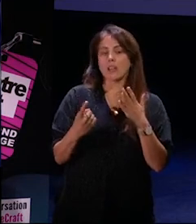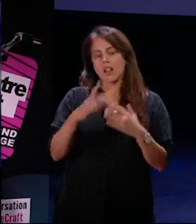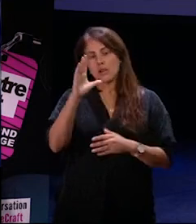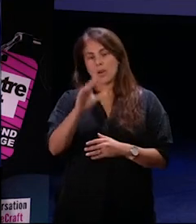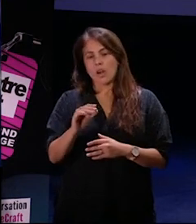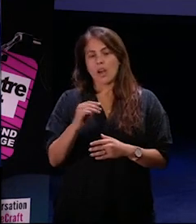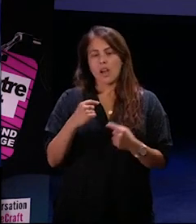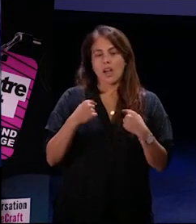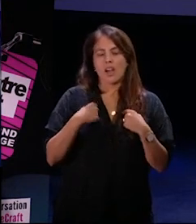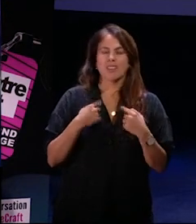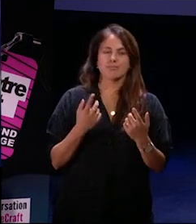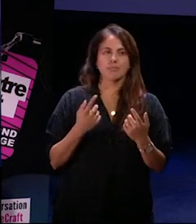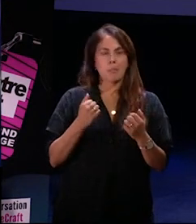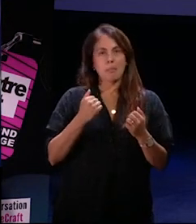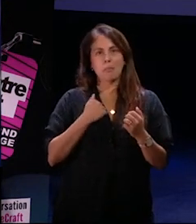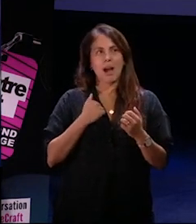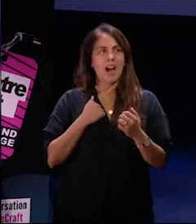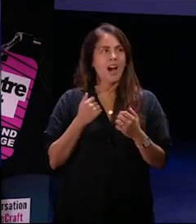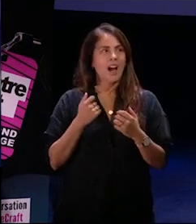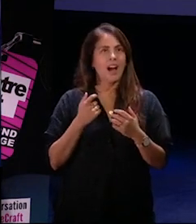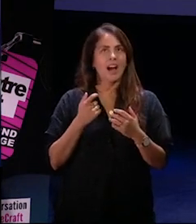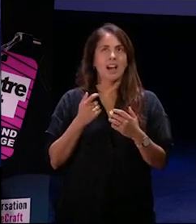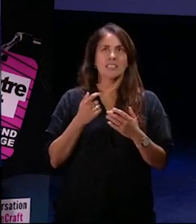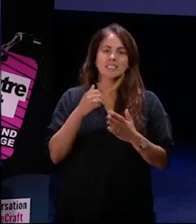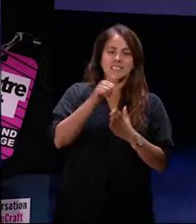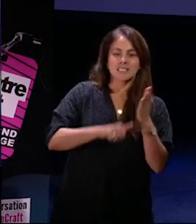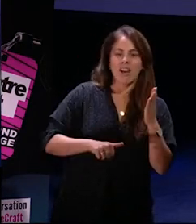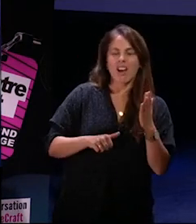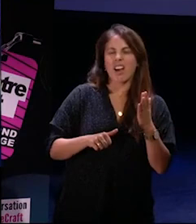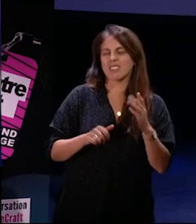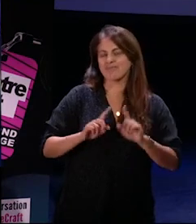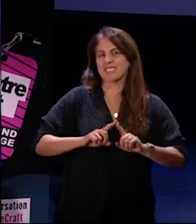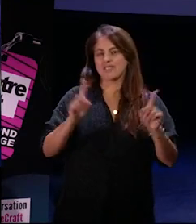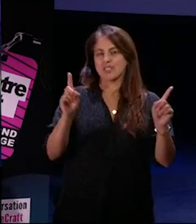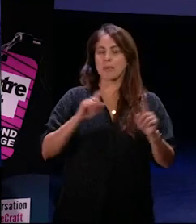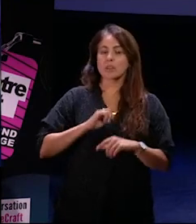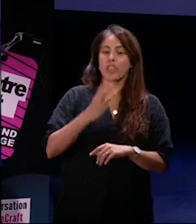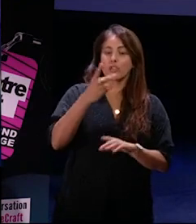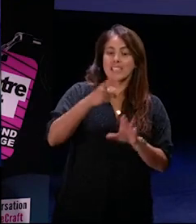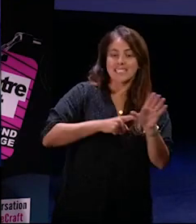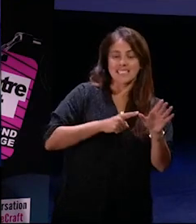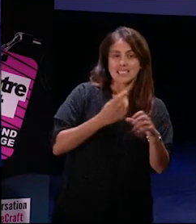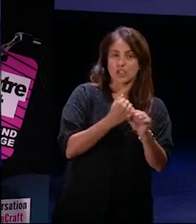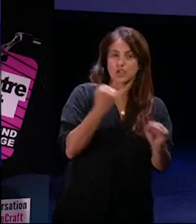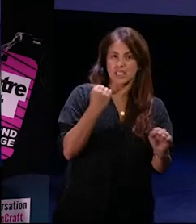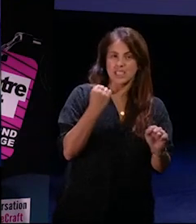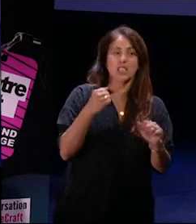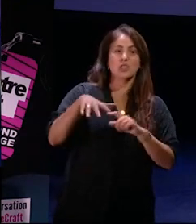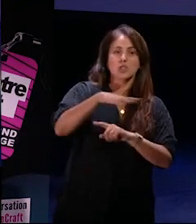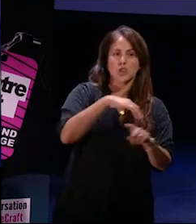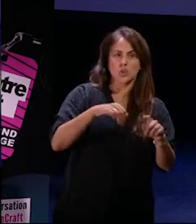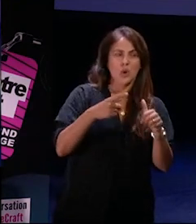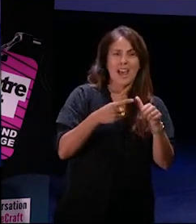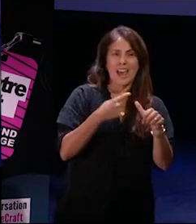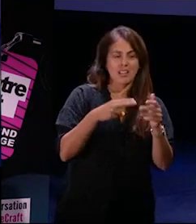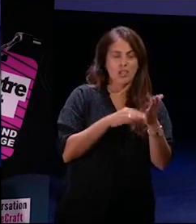I do have a bit of an unconventional start, because I did do a 3-year degree in social anthropology while producing. It's a bit